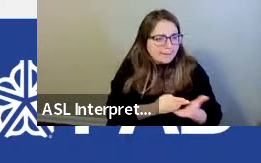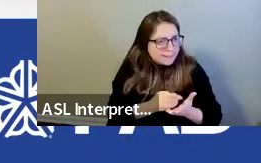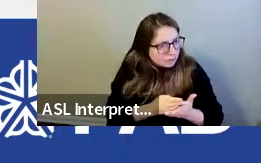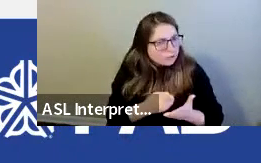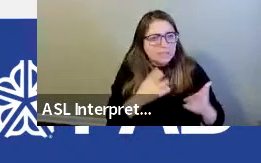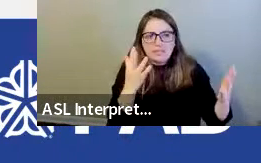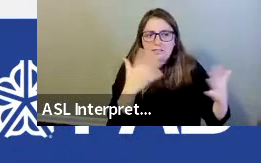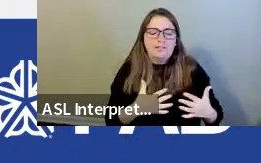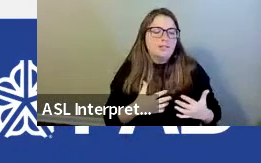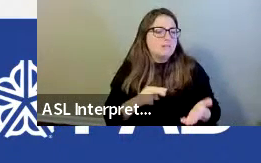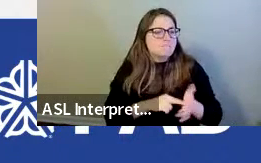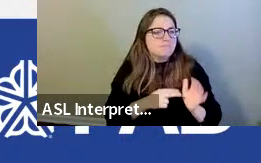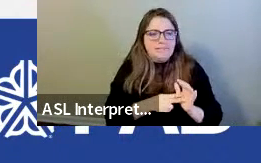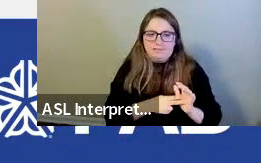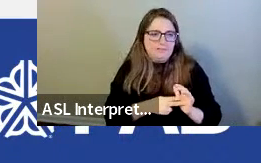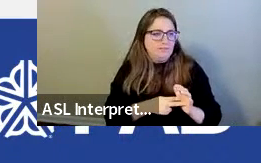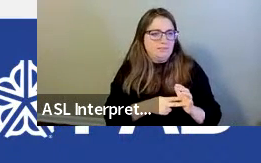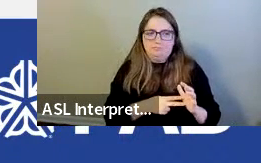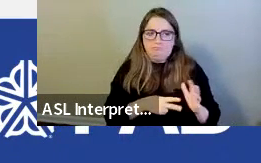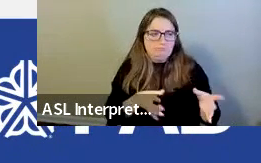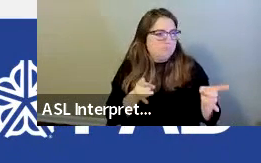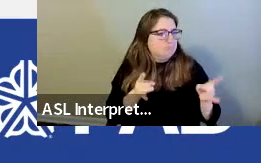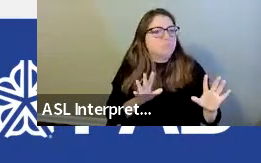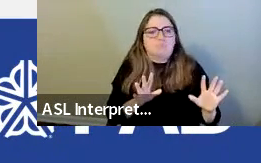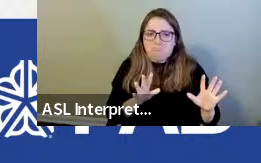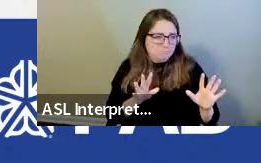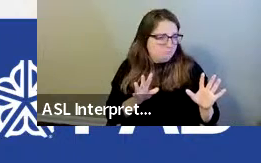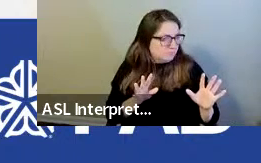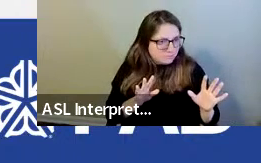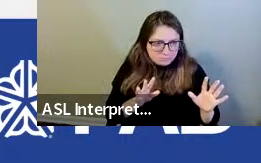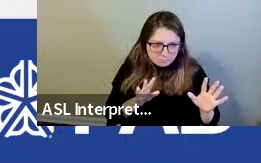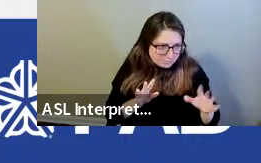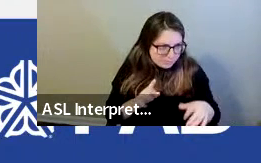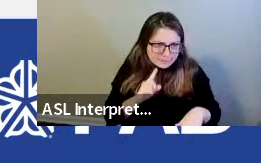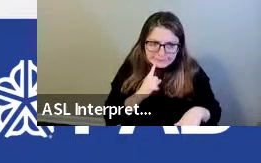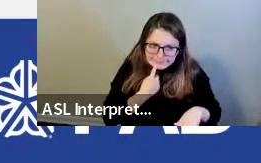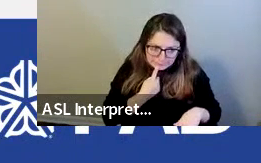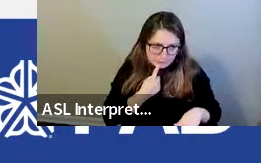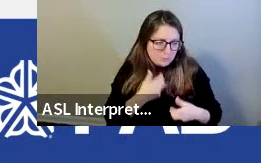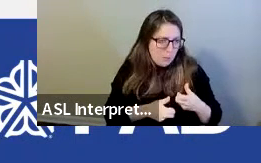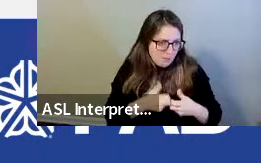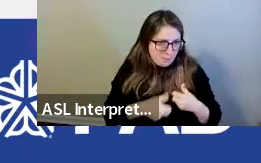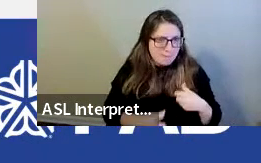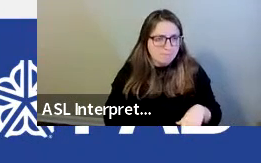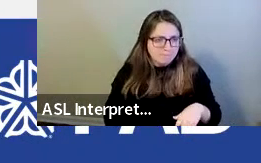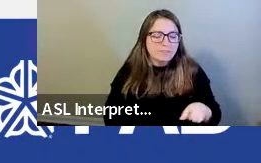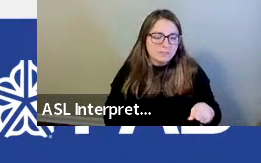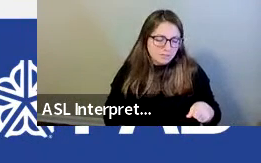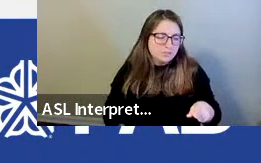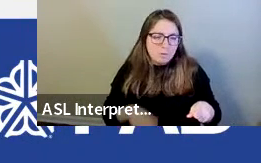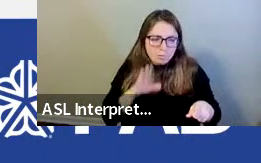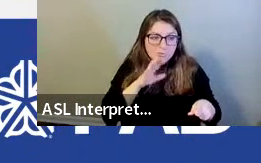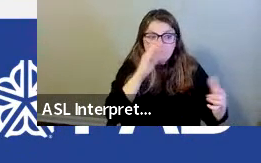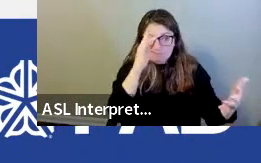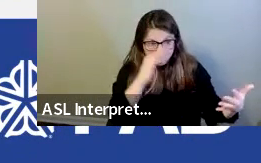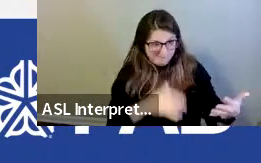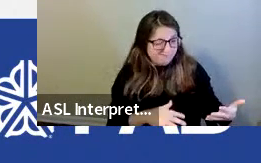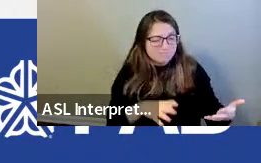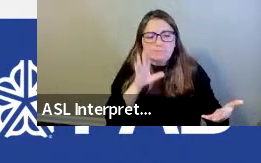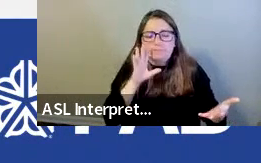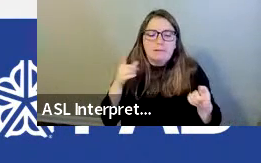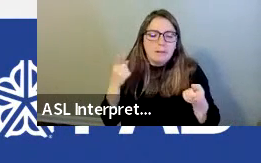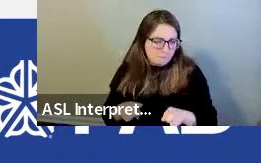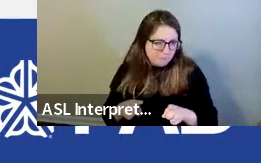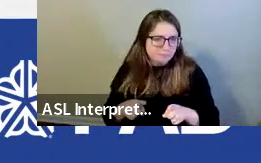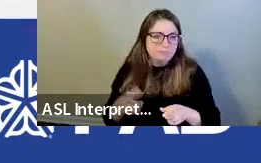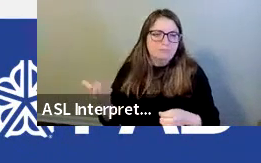effectively disqualify an officer from employment. Outcome that we suggest for this, presumably, would be a termination. Some examples: